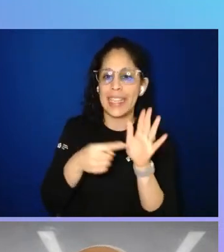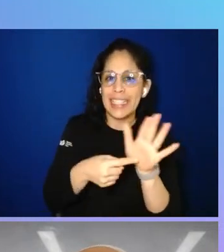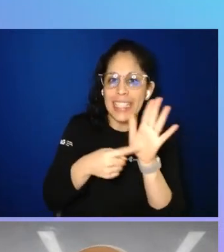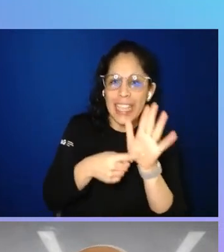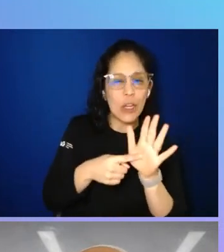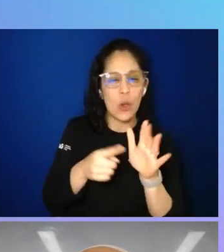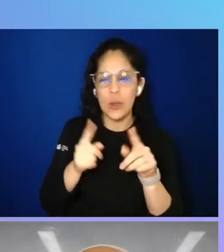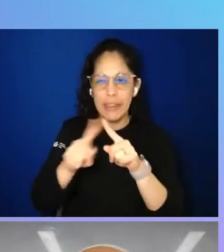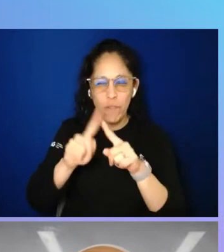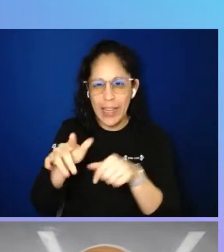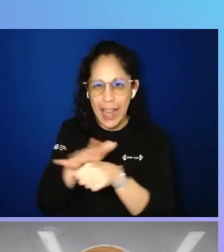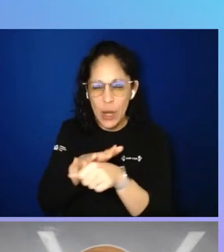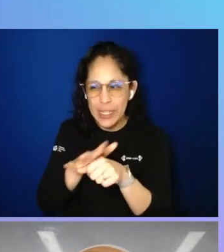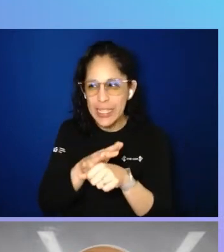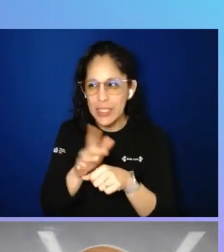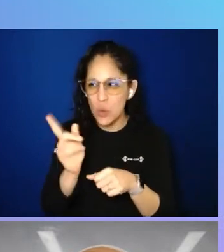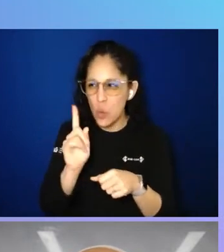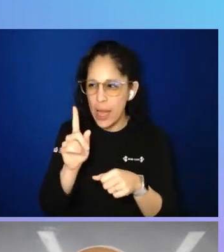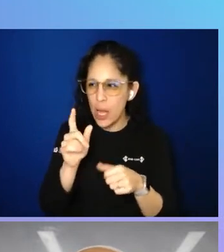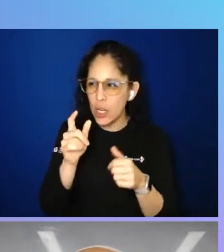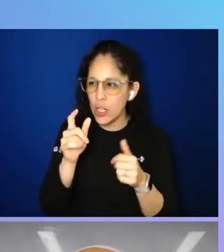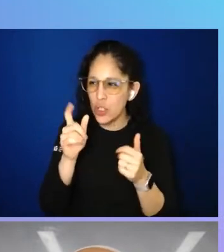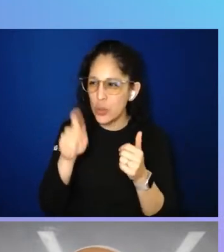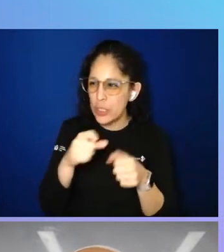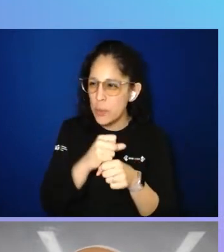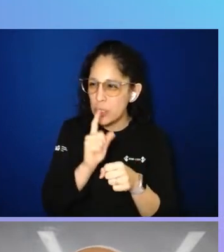should make sure that